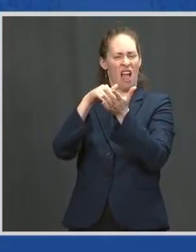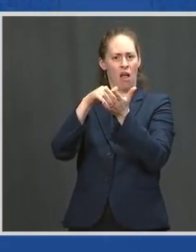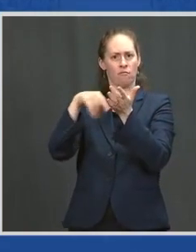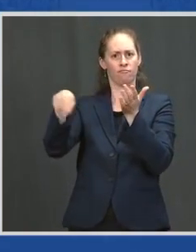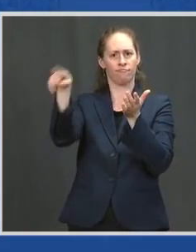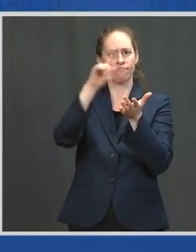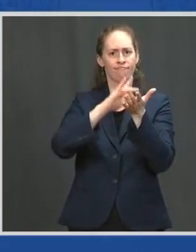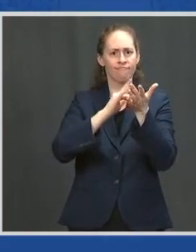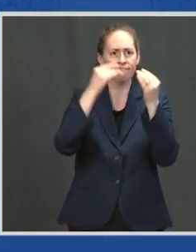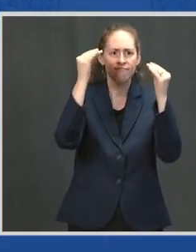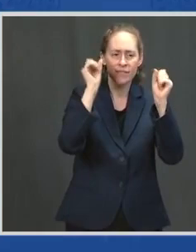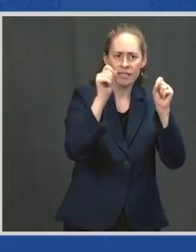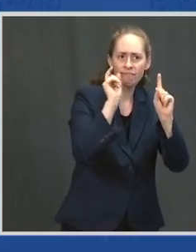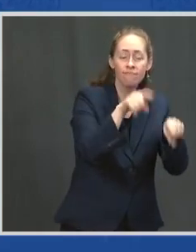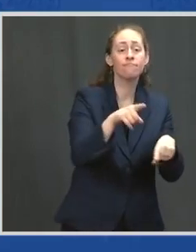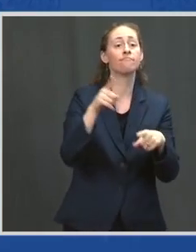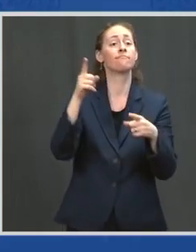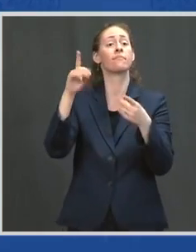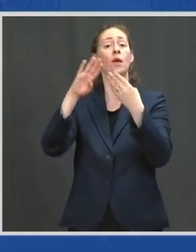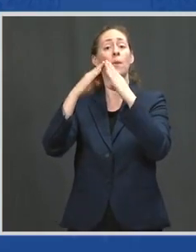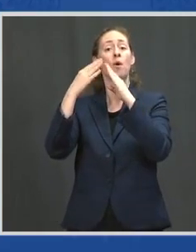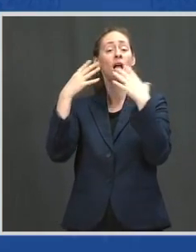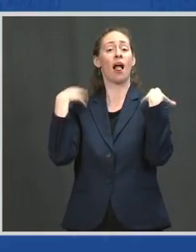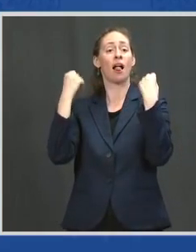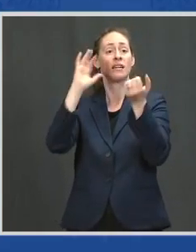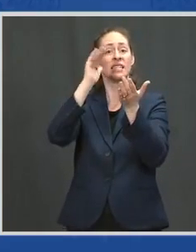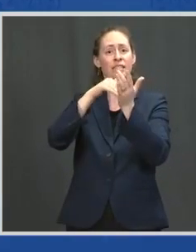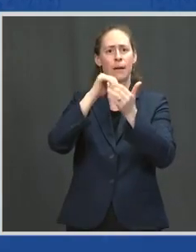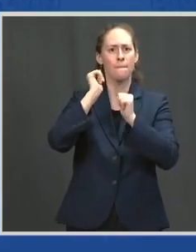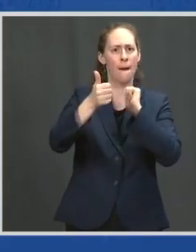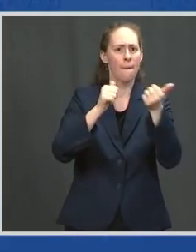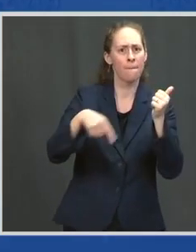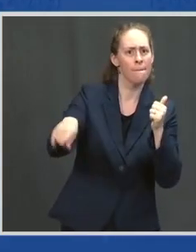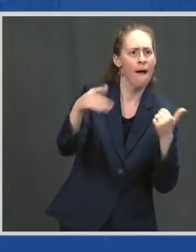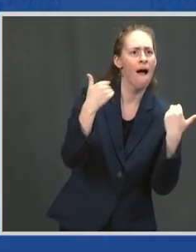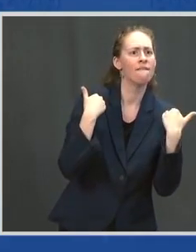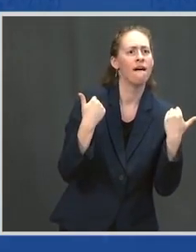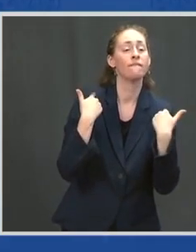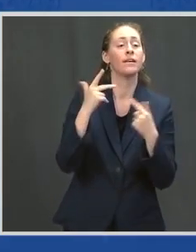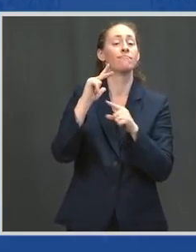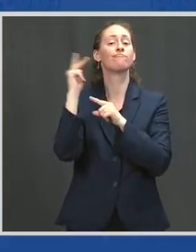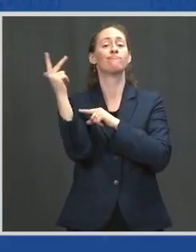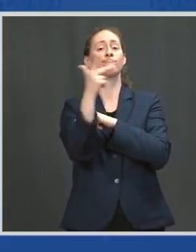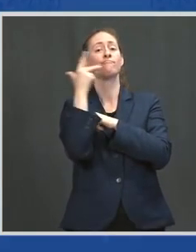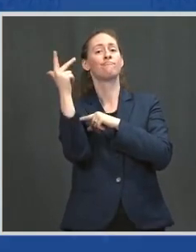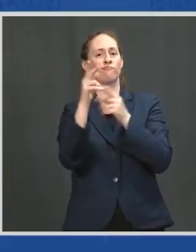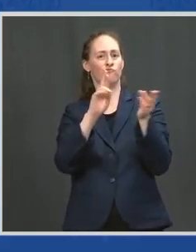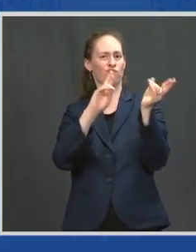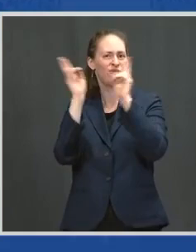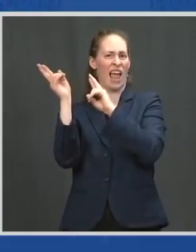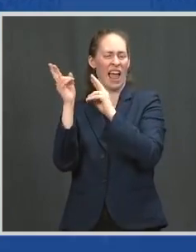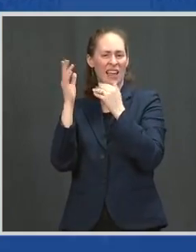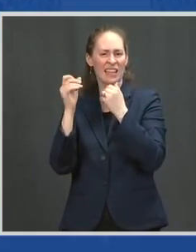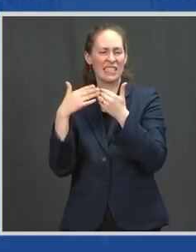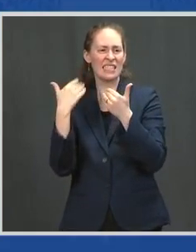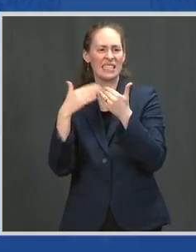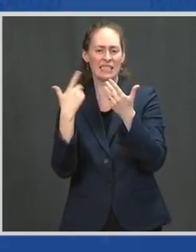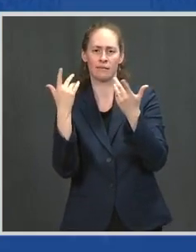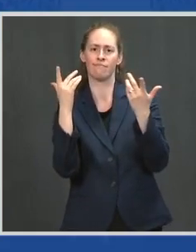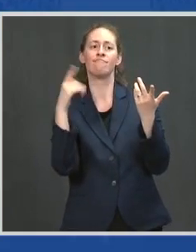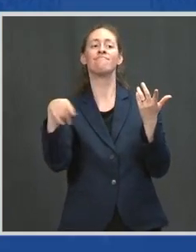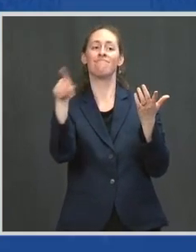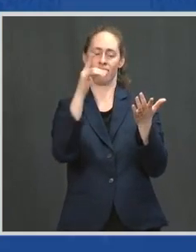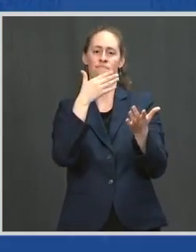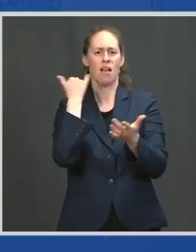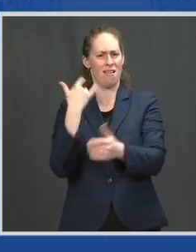health centers that are available all across the nation, mobile units going out, and it's getting better and better and better. And so that's why